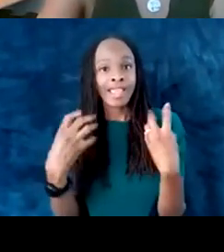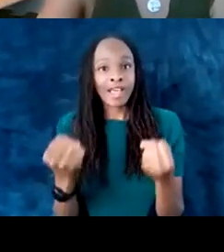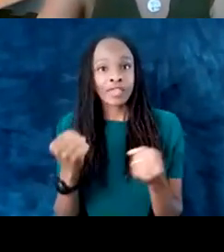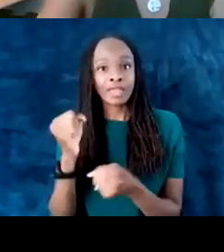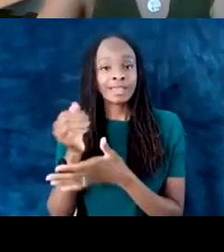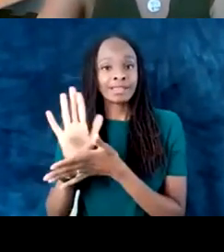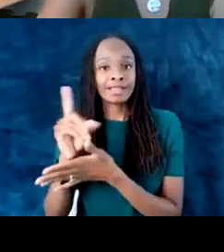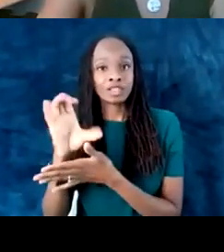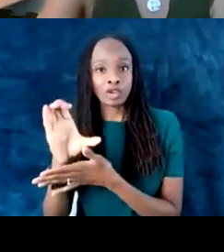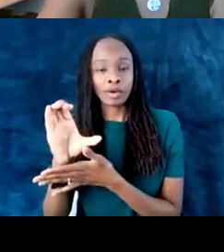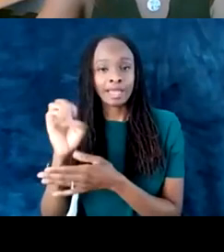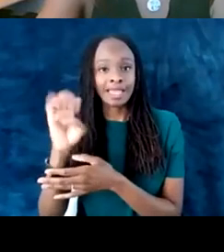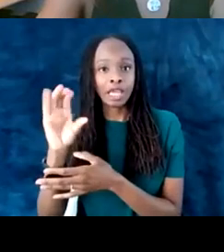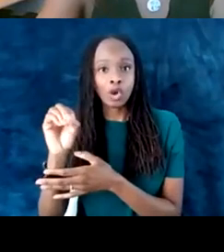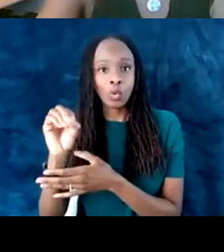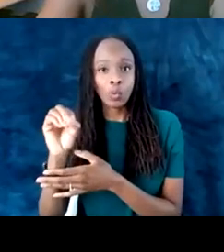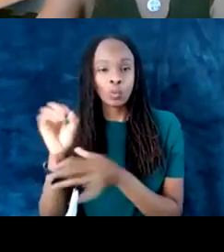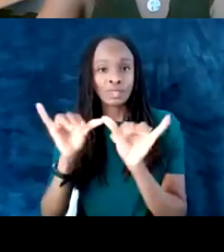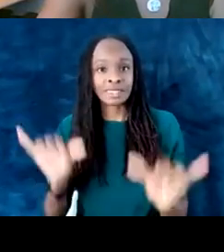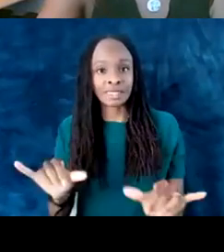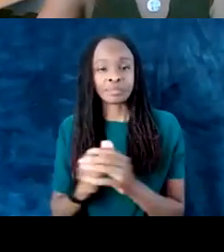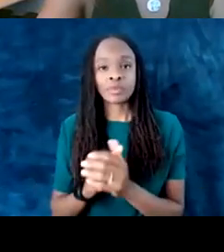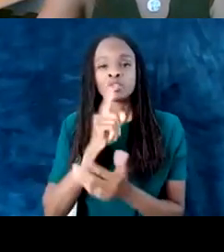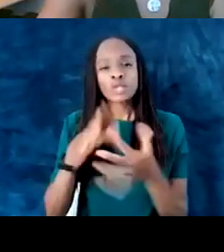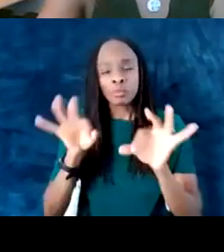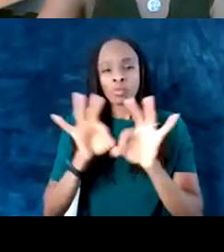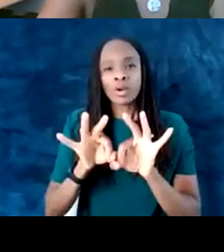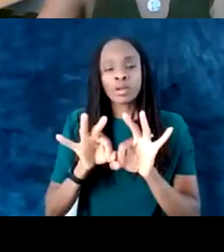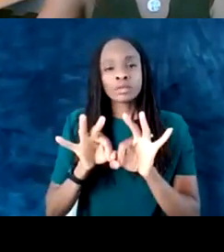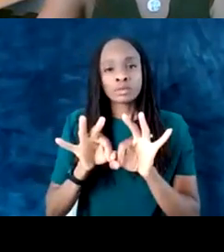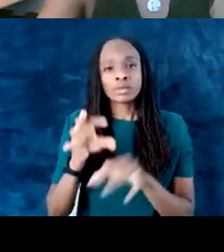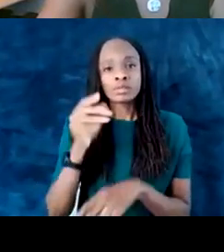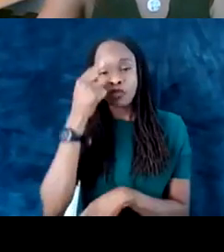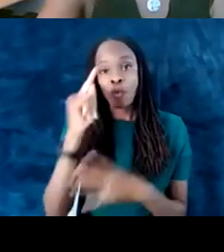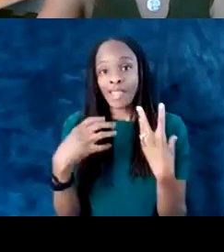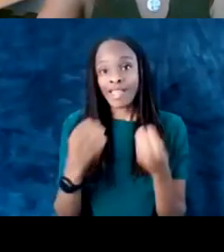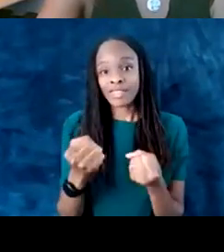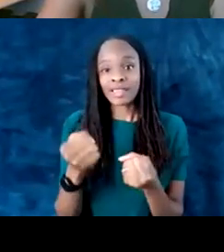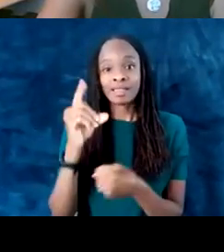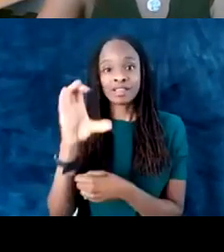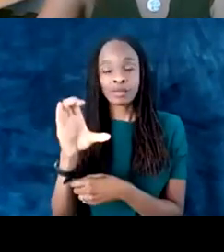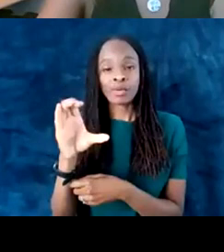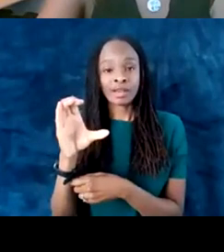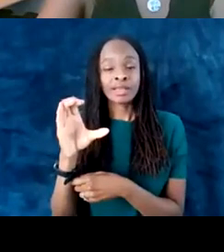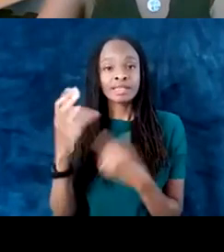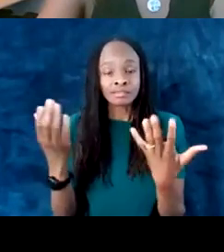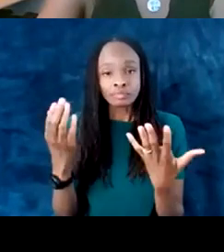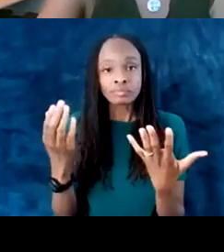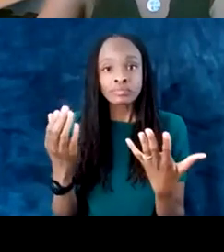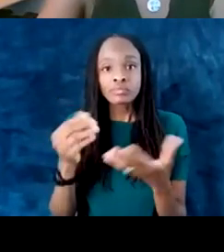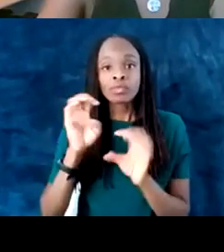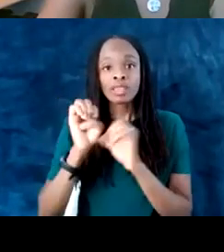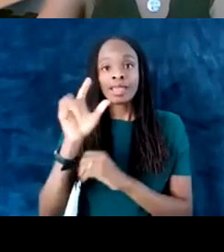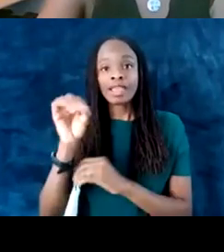documentary ecosystem. That it's really important that for a healthy documentary ecosystem that the storytelling